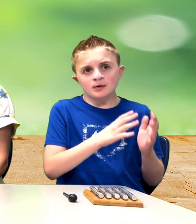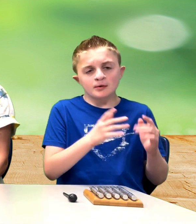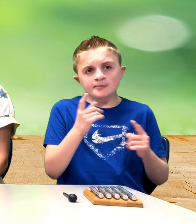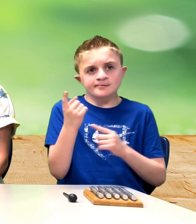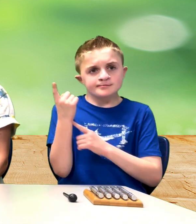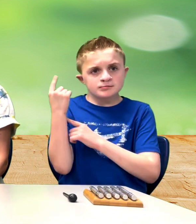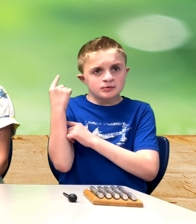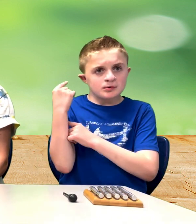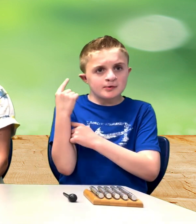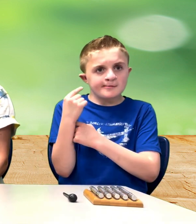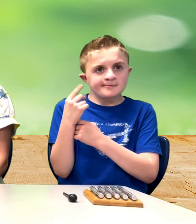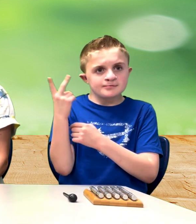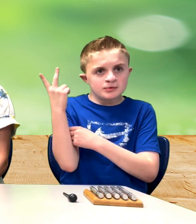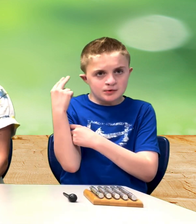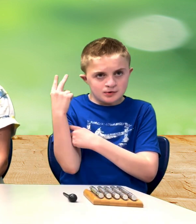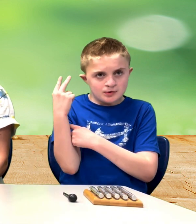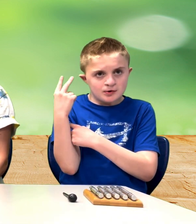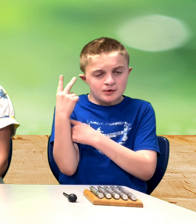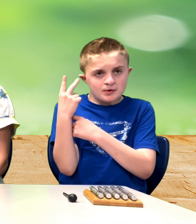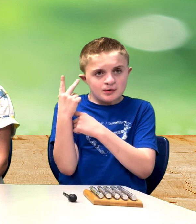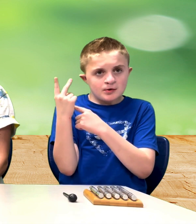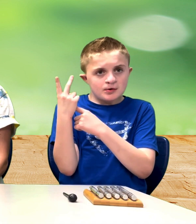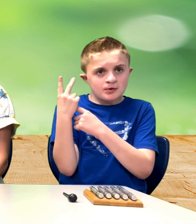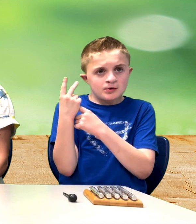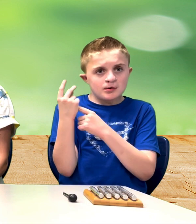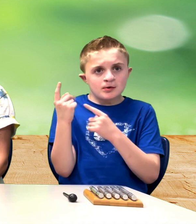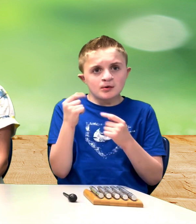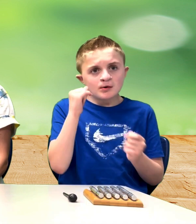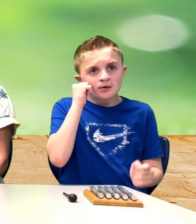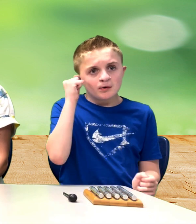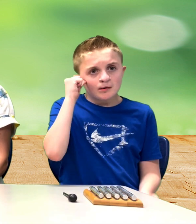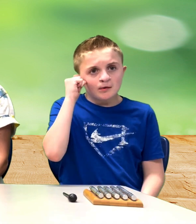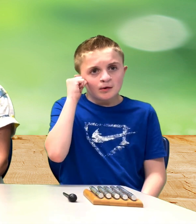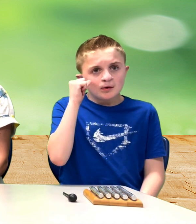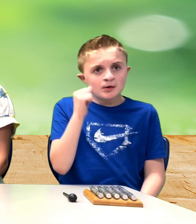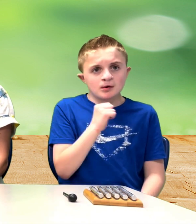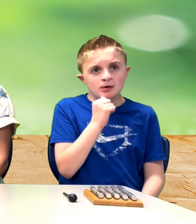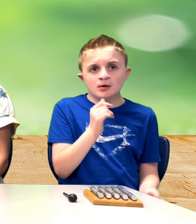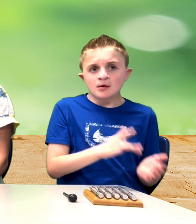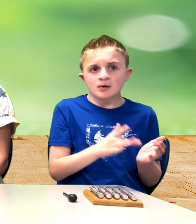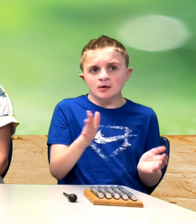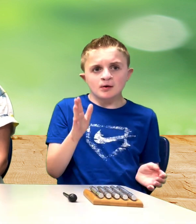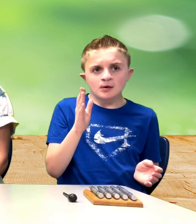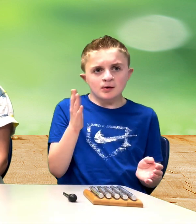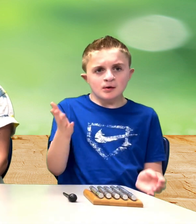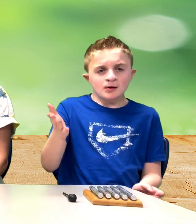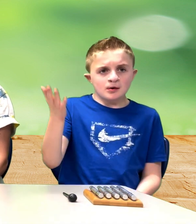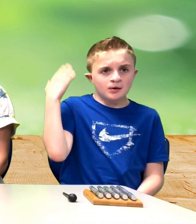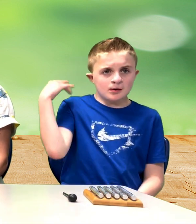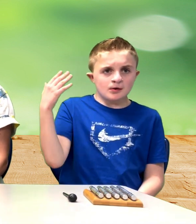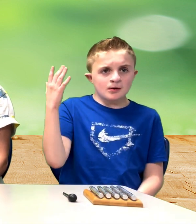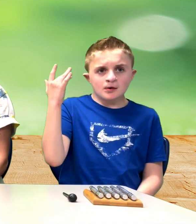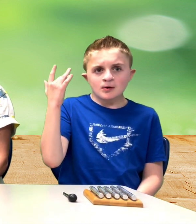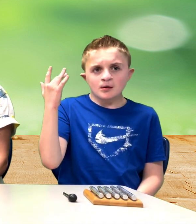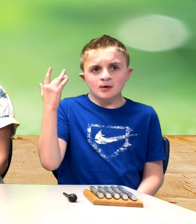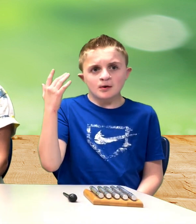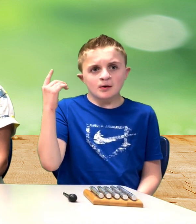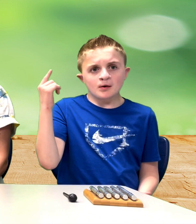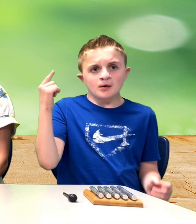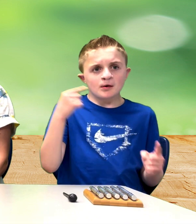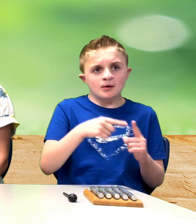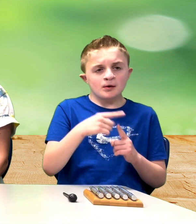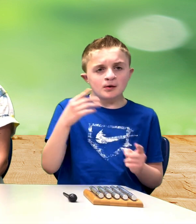ago, not just yesterday. Why? Because